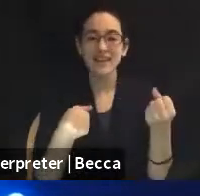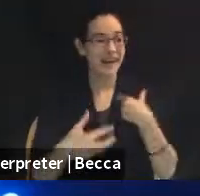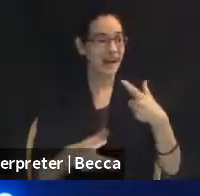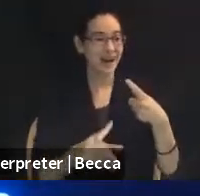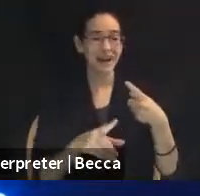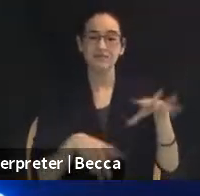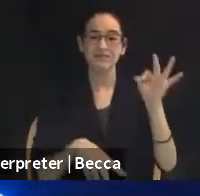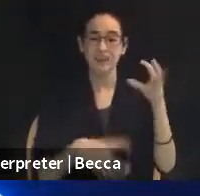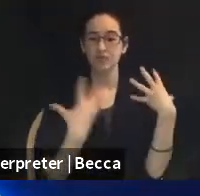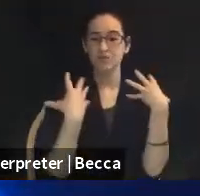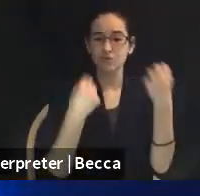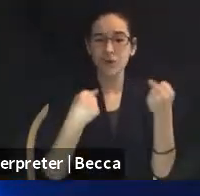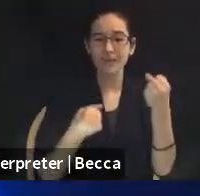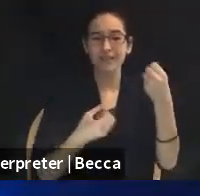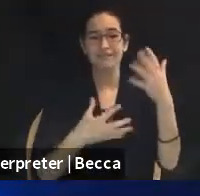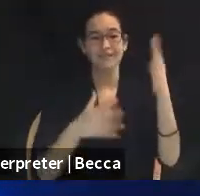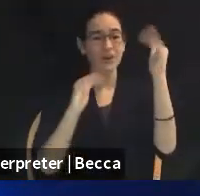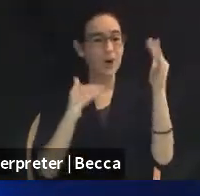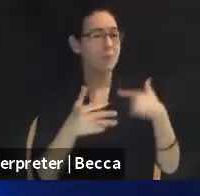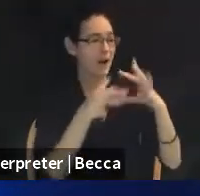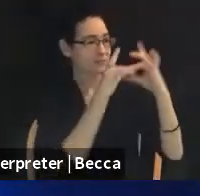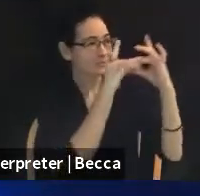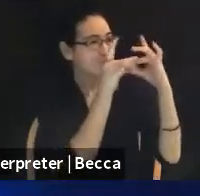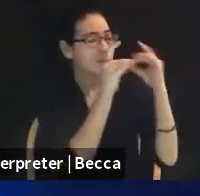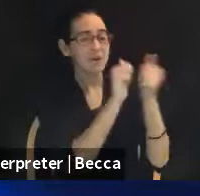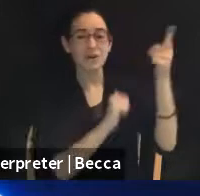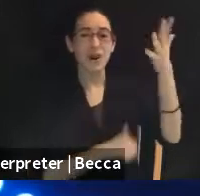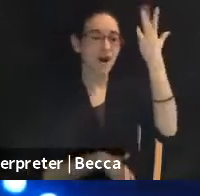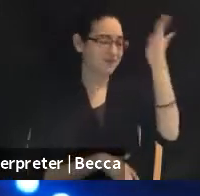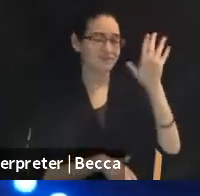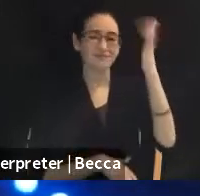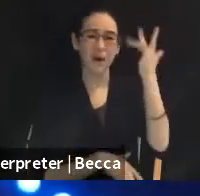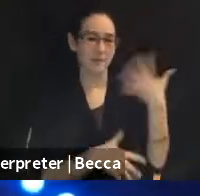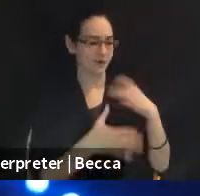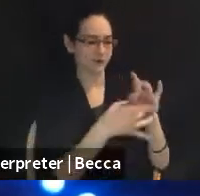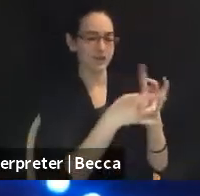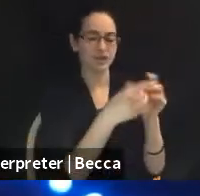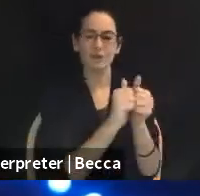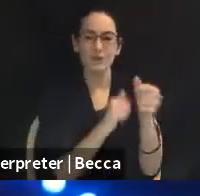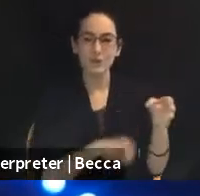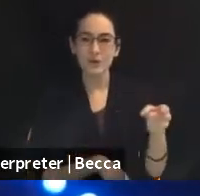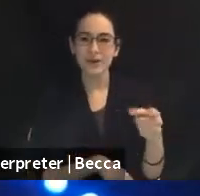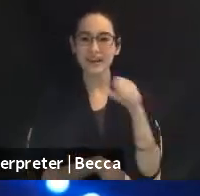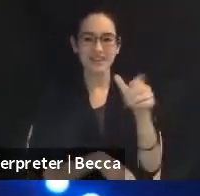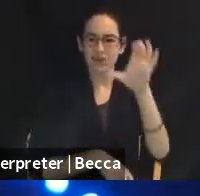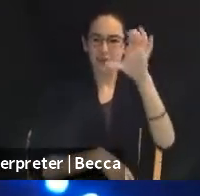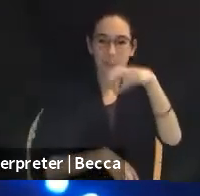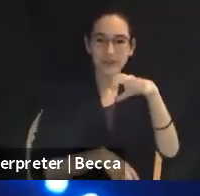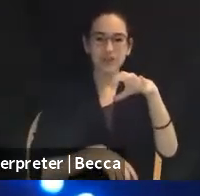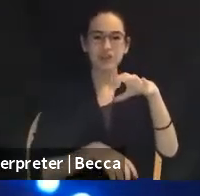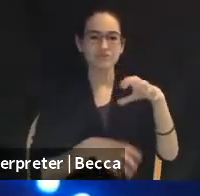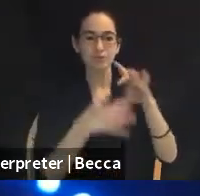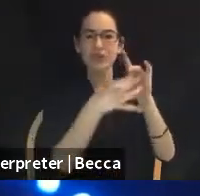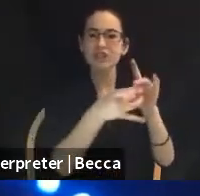find hope. I'm connected to God because of my relationship with you. And it's not some weird dynamic between David and Jonathan.